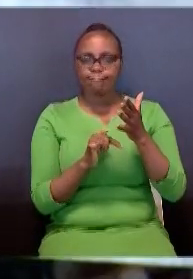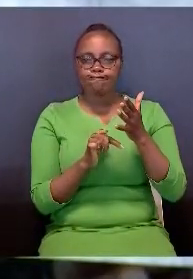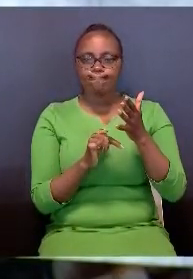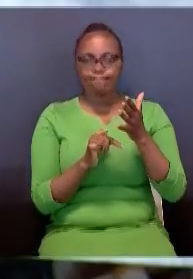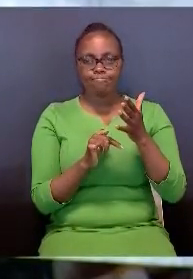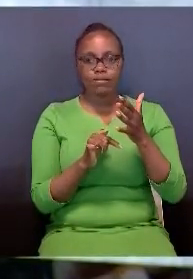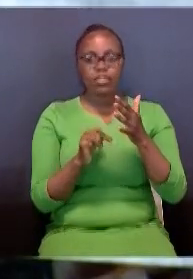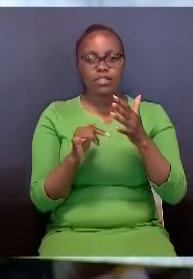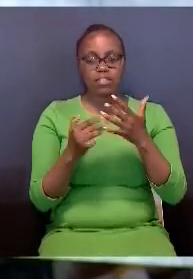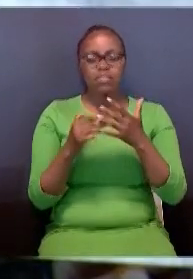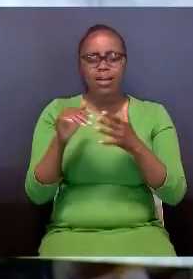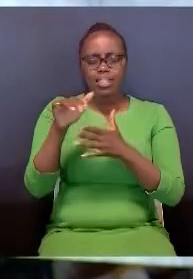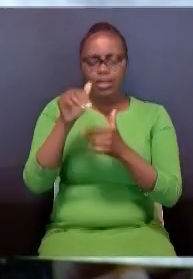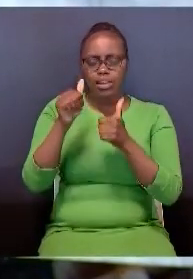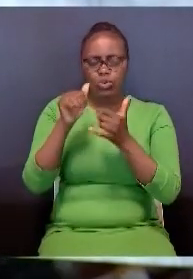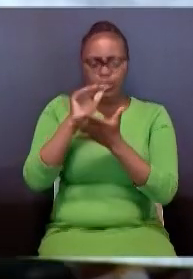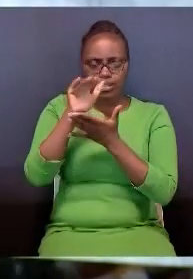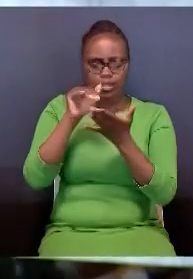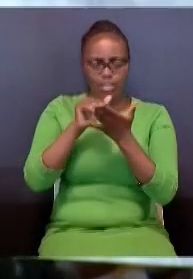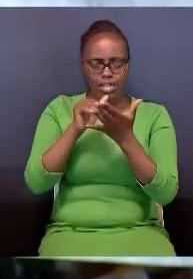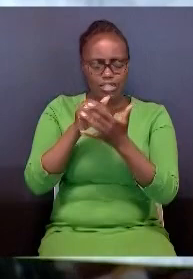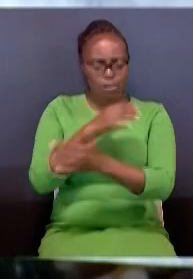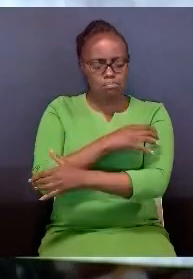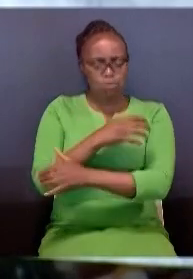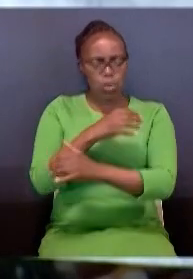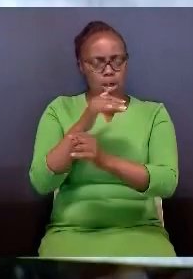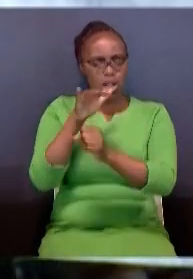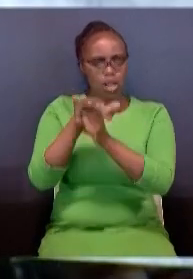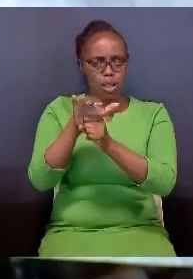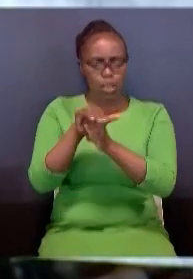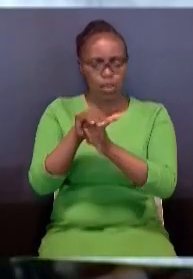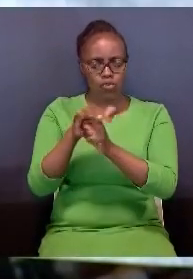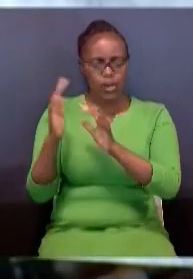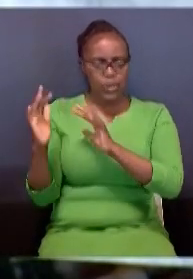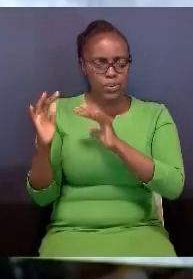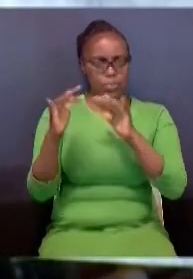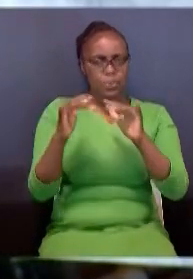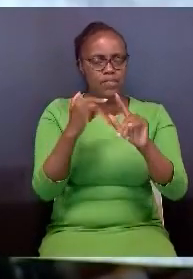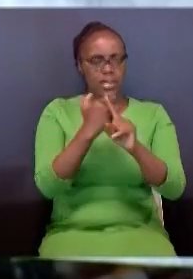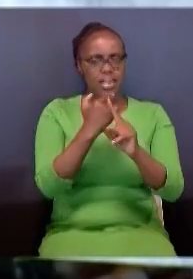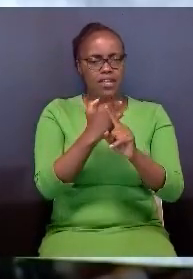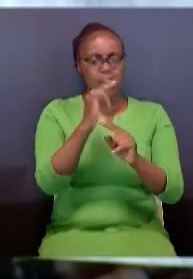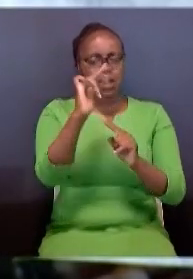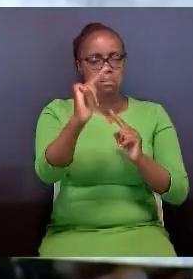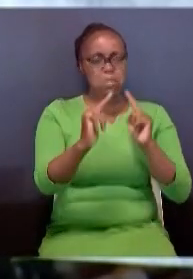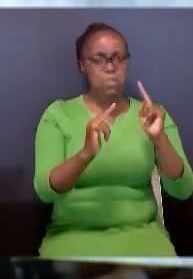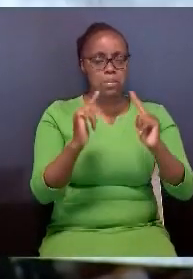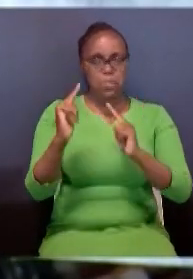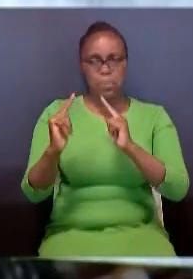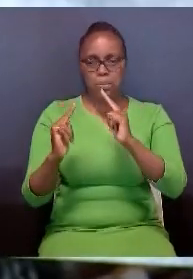a powerhouse bringing together thousands